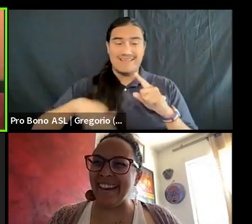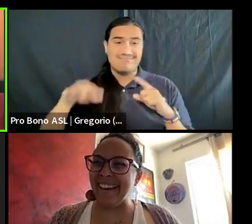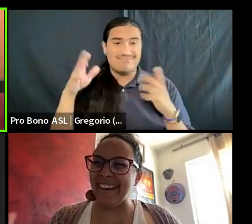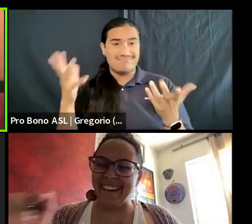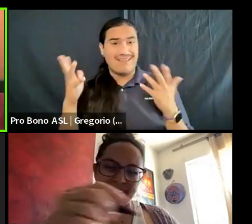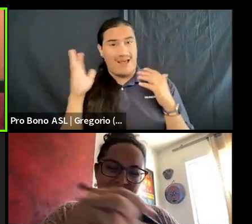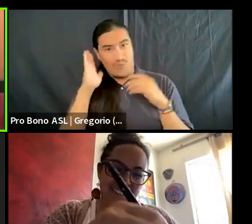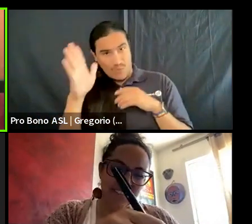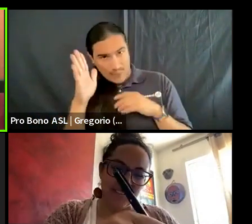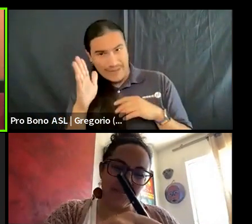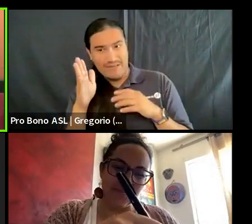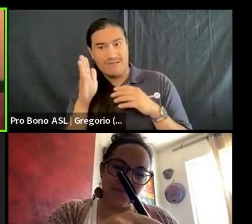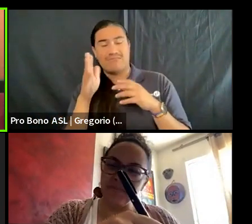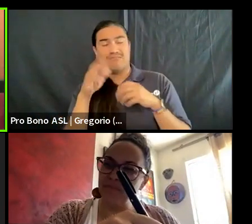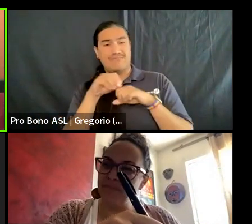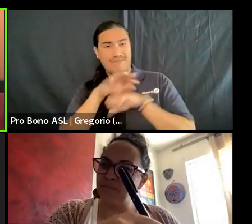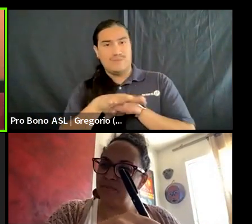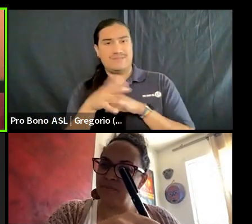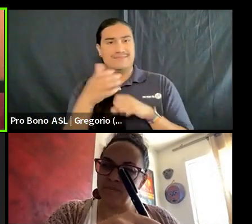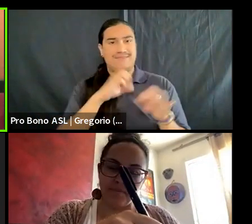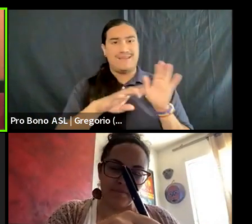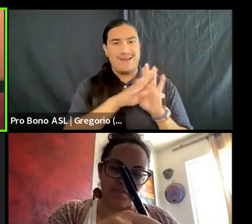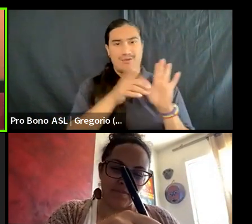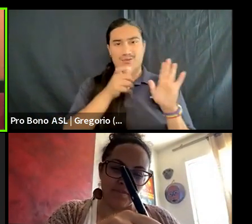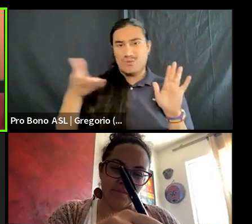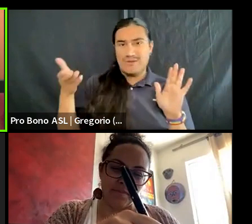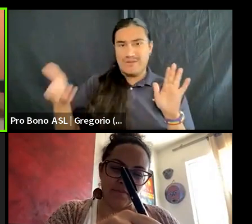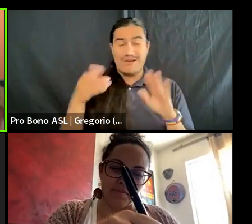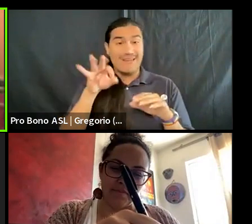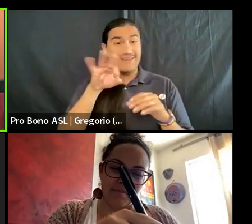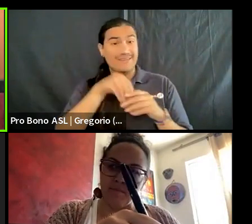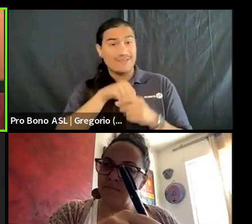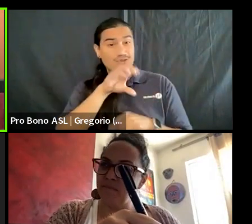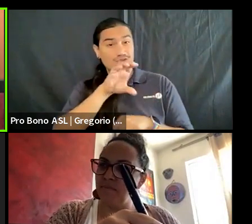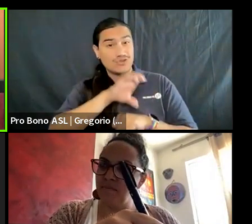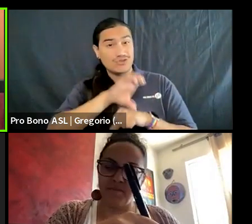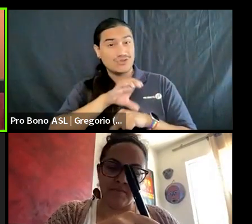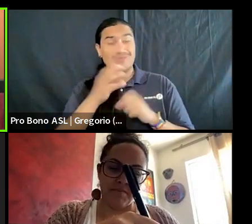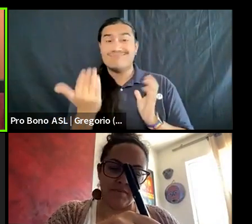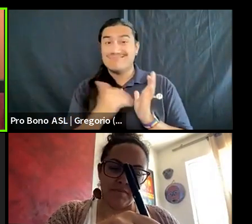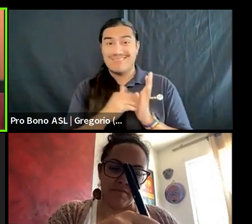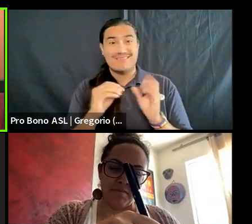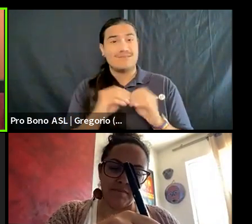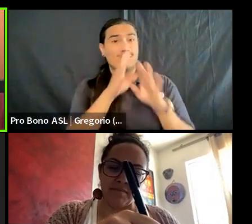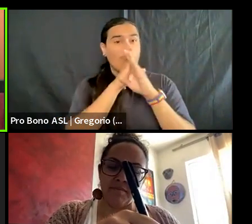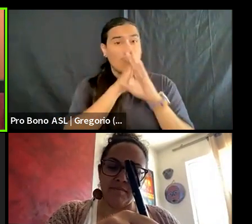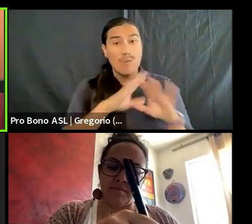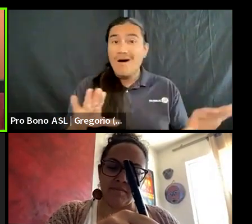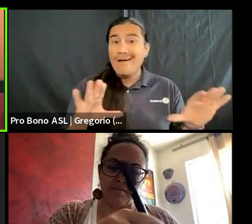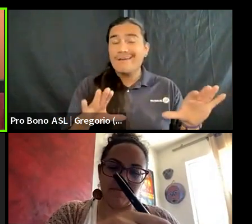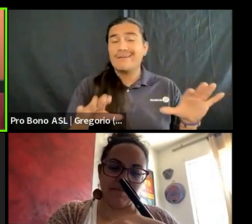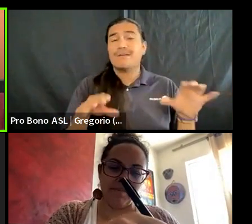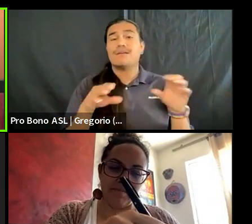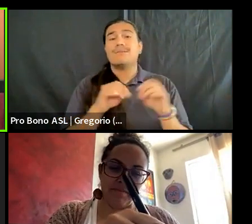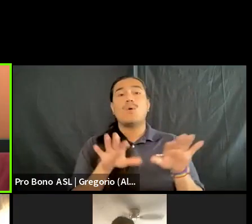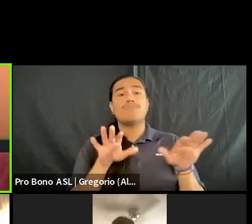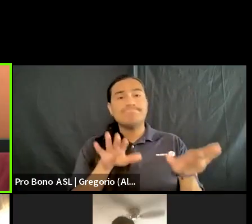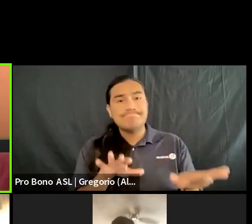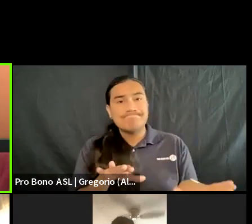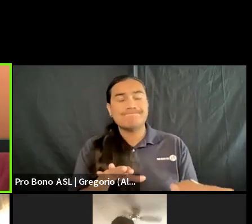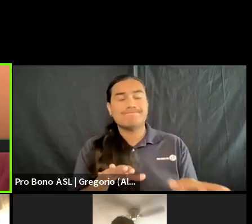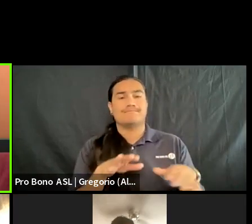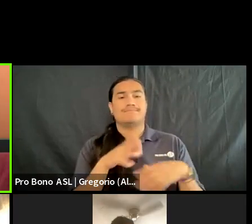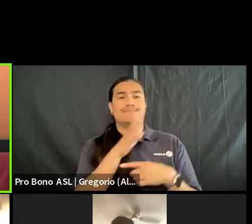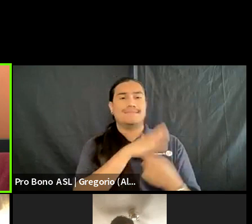the characters that are gonna be there. If you're in a church, it's a more quiet, you know, setting, or a